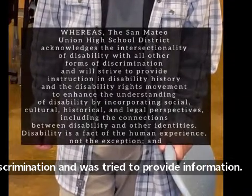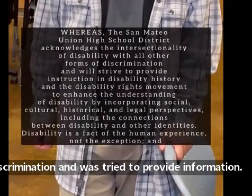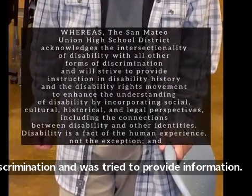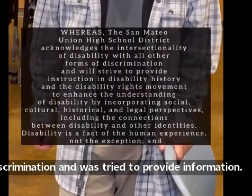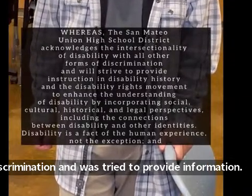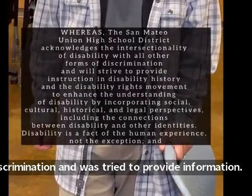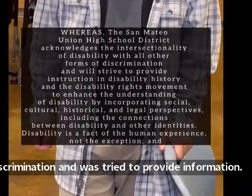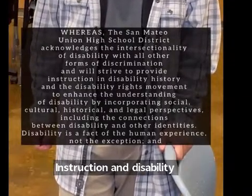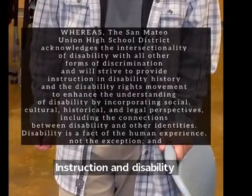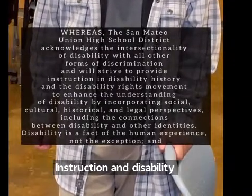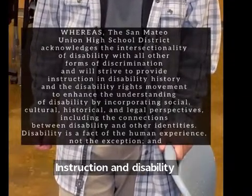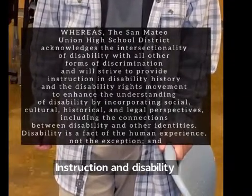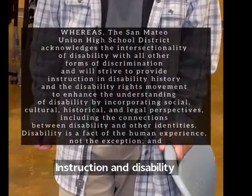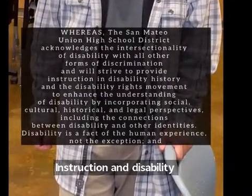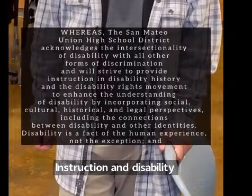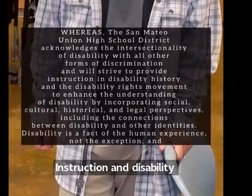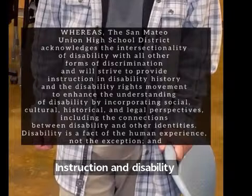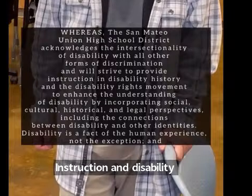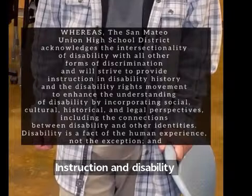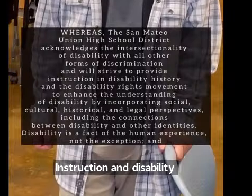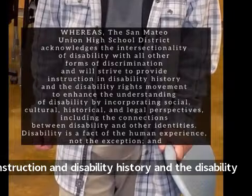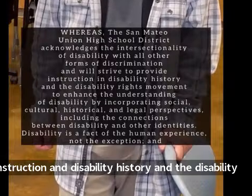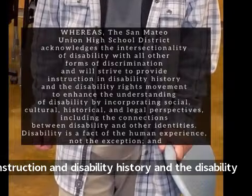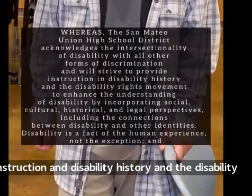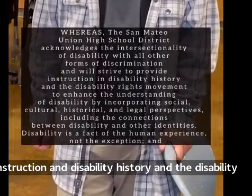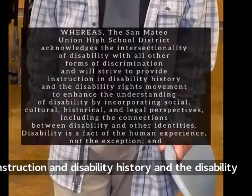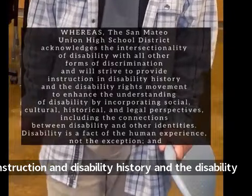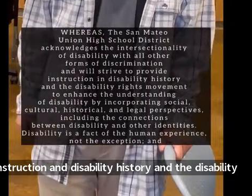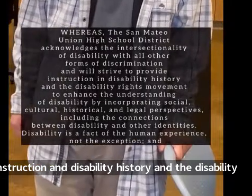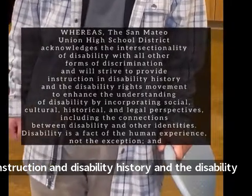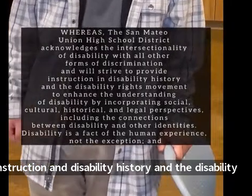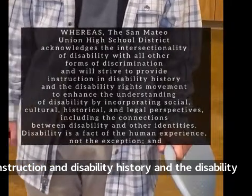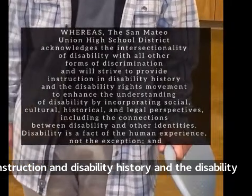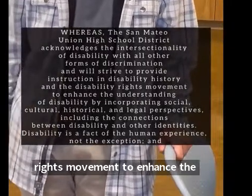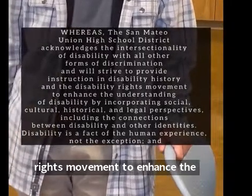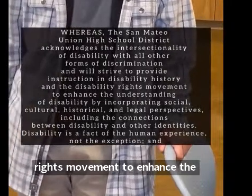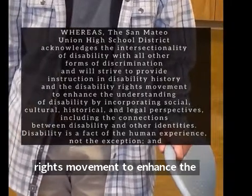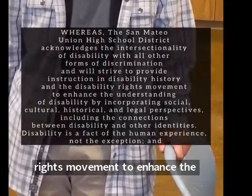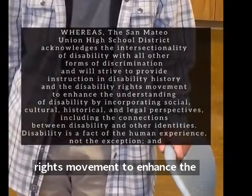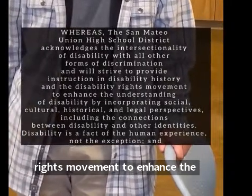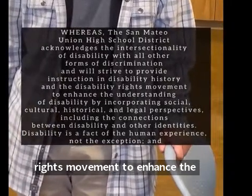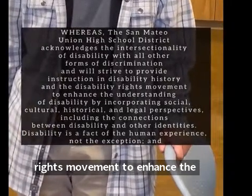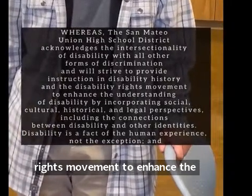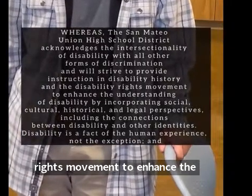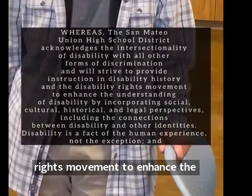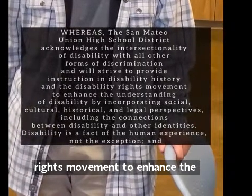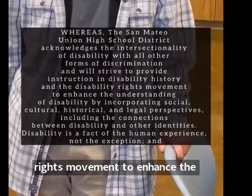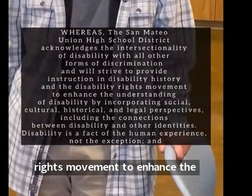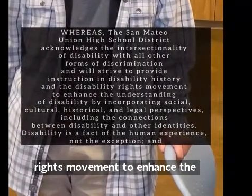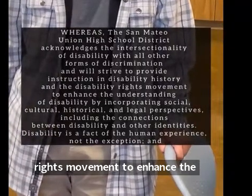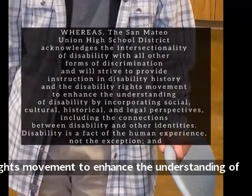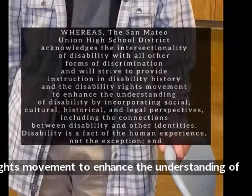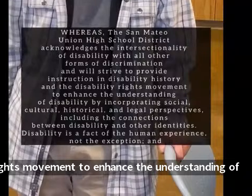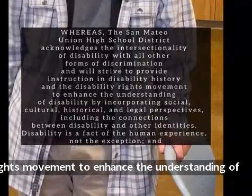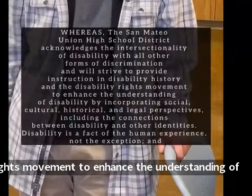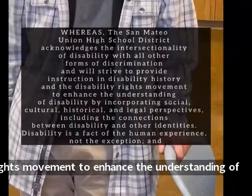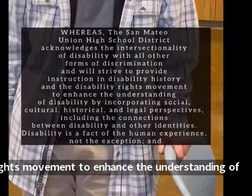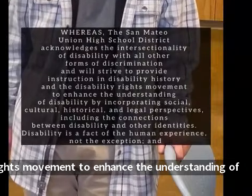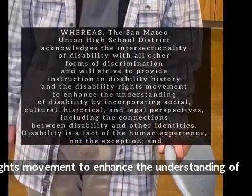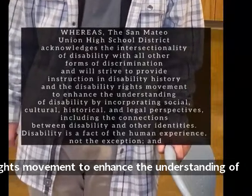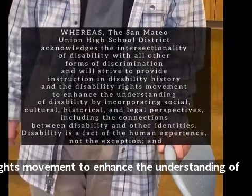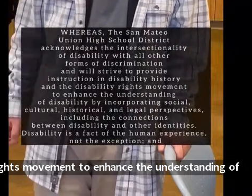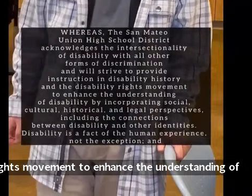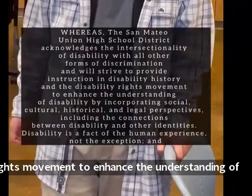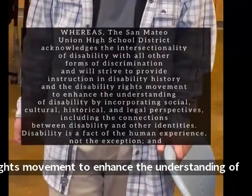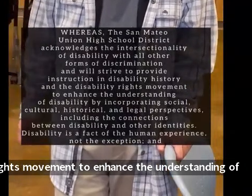and the disability rights movement to enhance the understanding of disability by incorporating social, cultural,